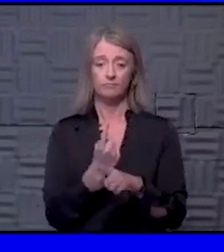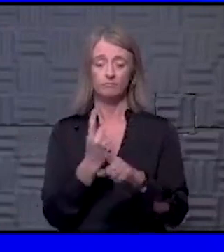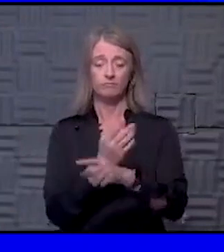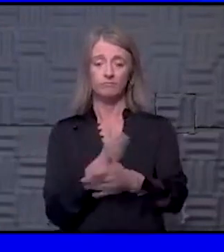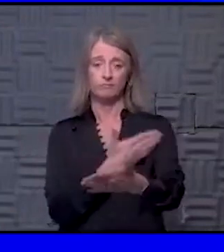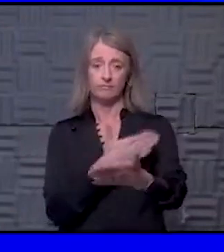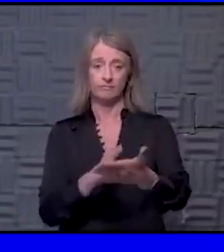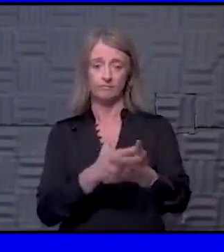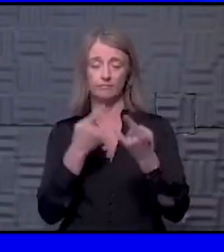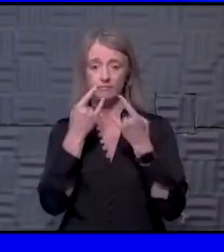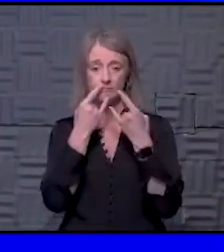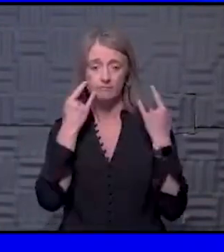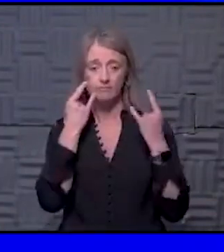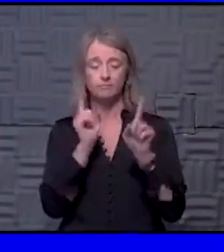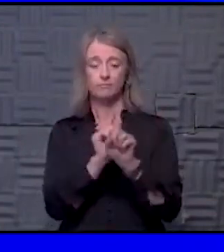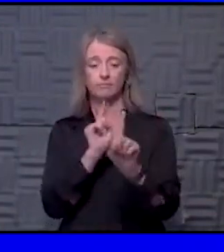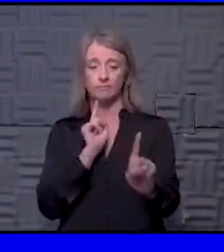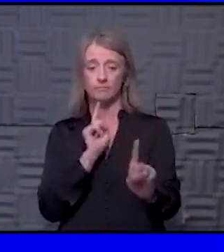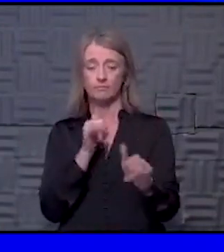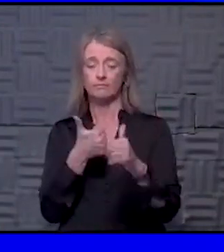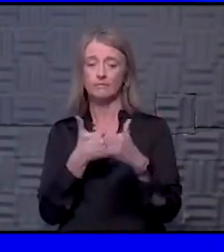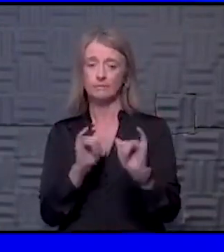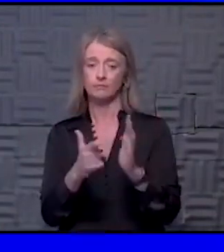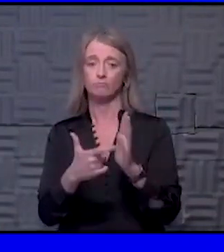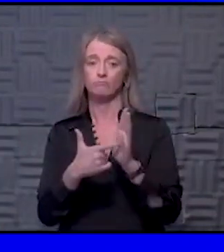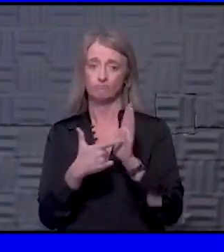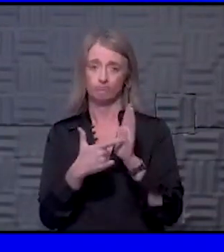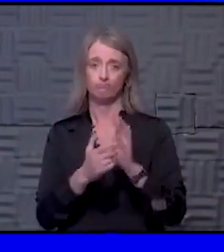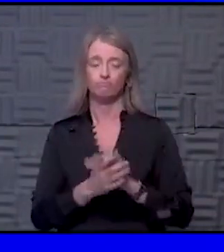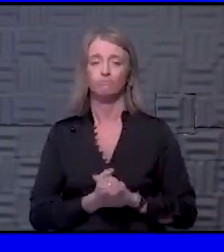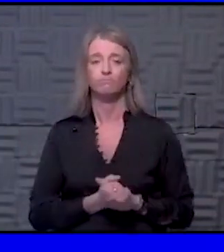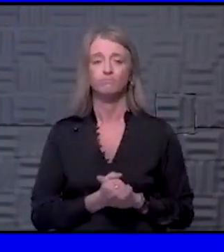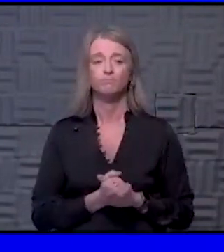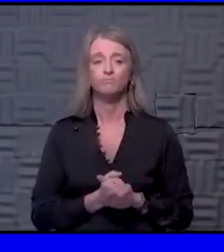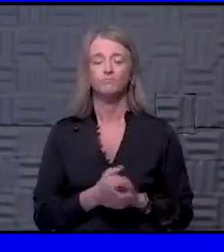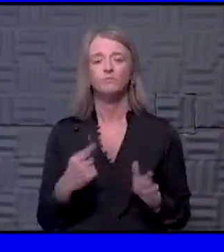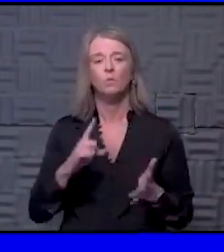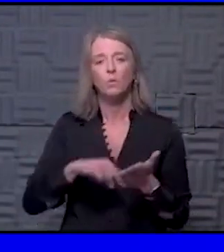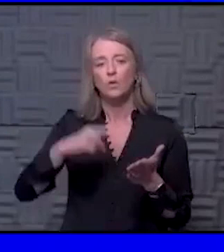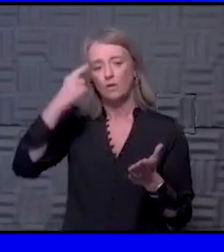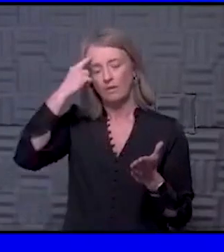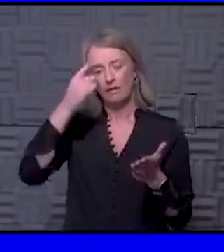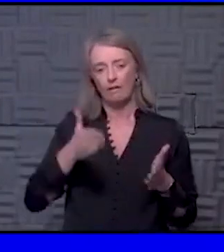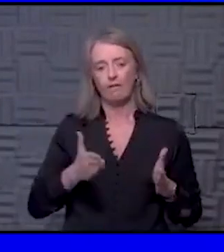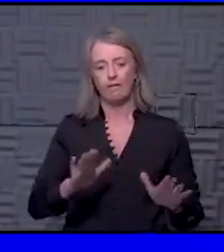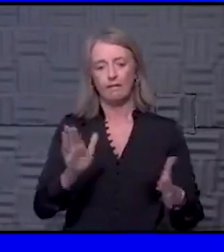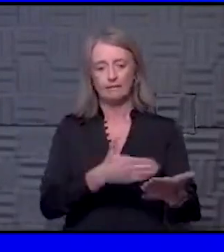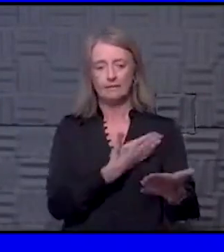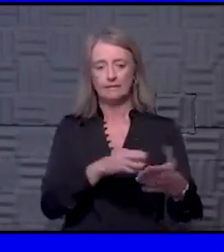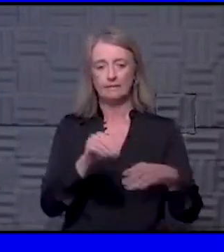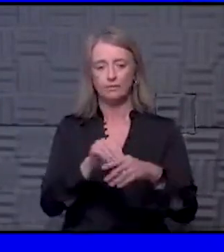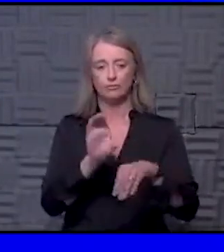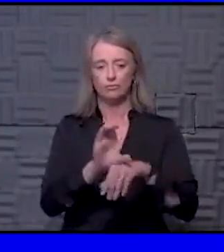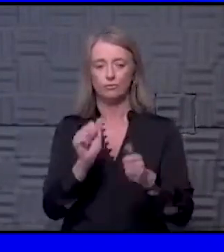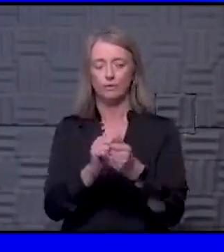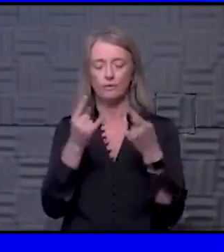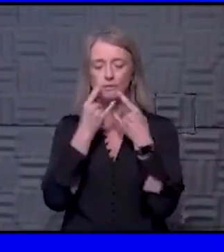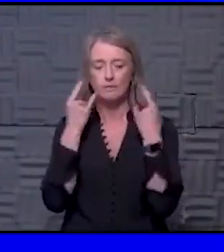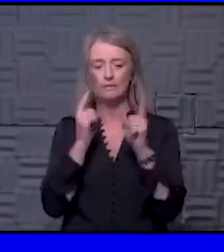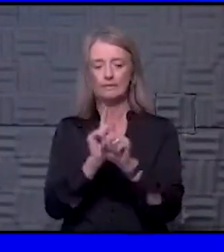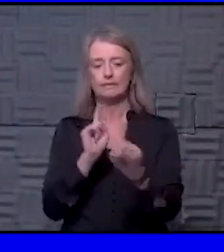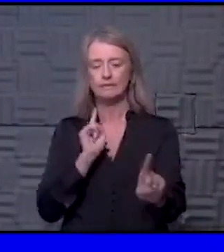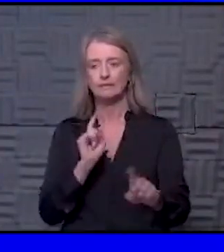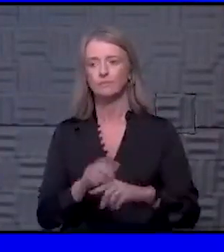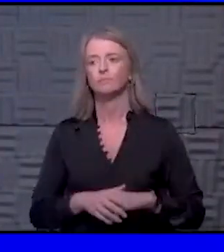singing. Masks and distancing will still be required. She goes, what do you think about allowing singing in church with masks and